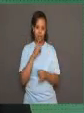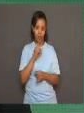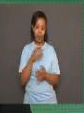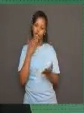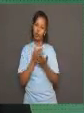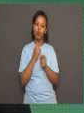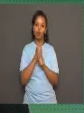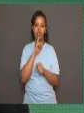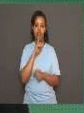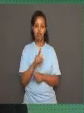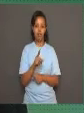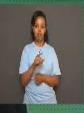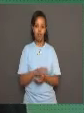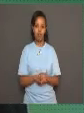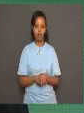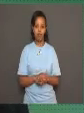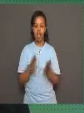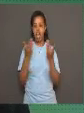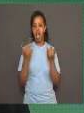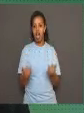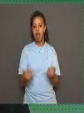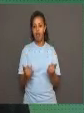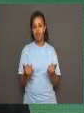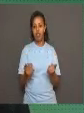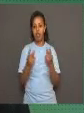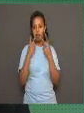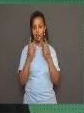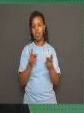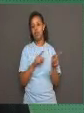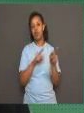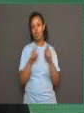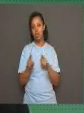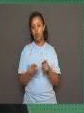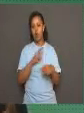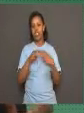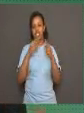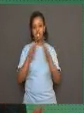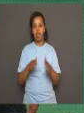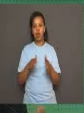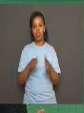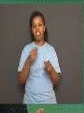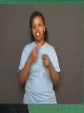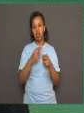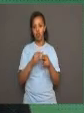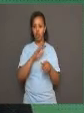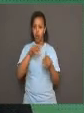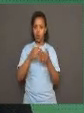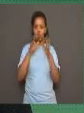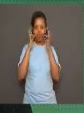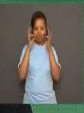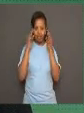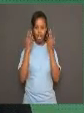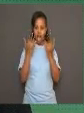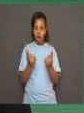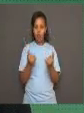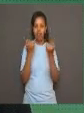work. We will now go over the scientific names of all the cats we